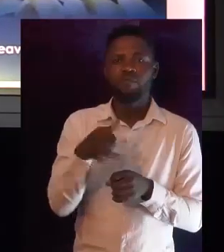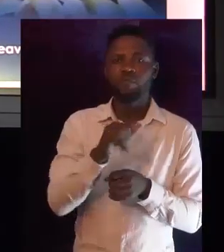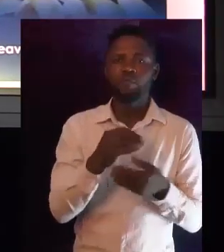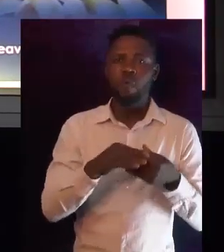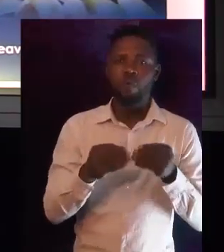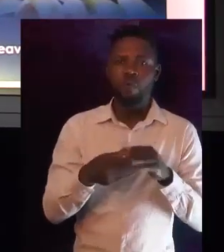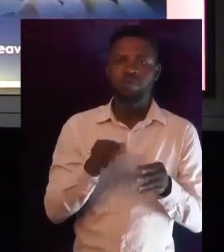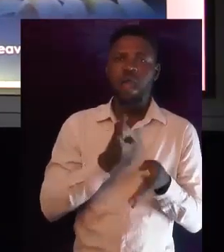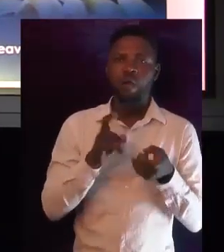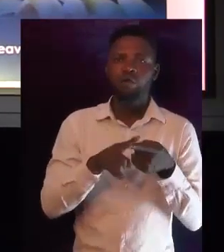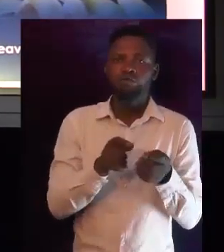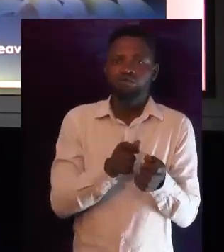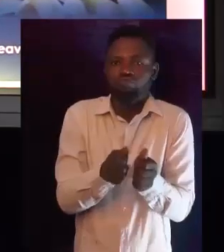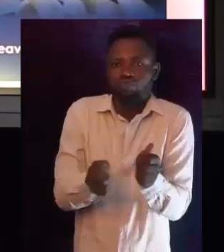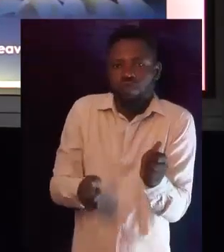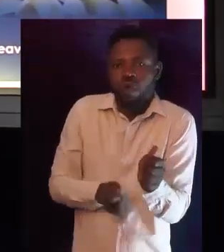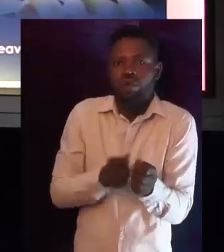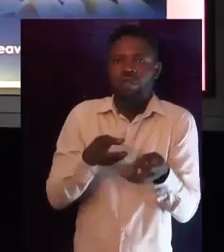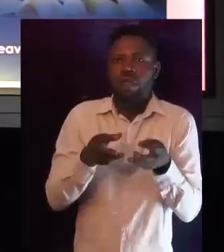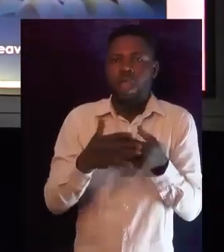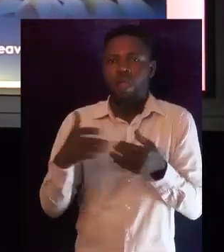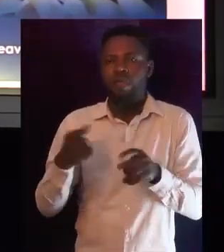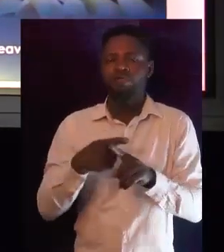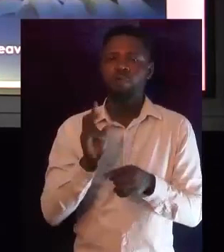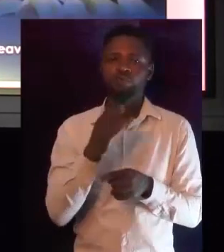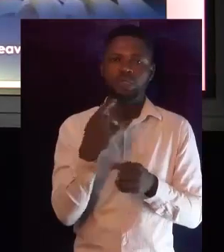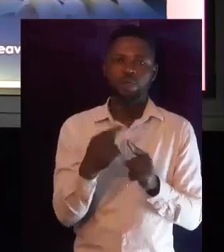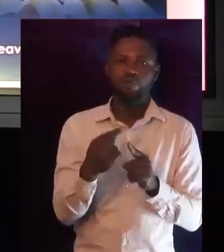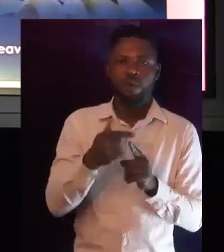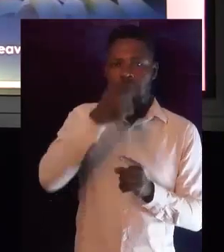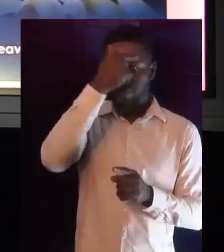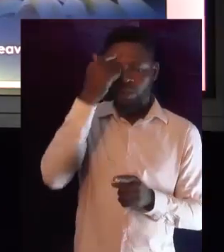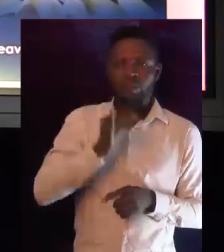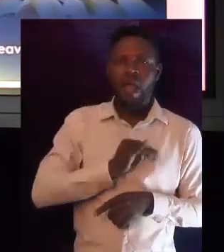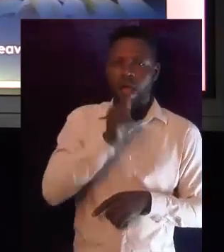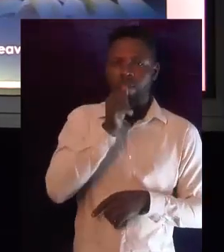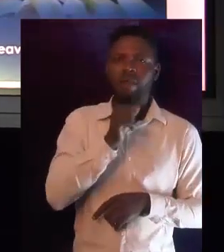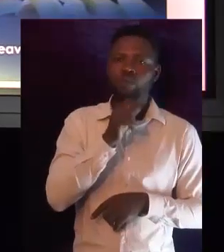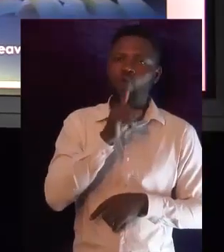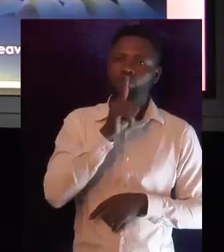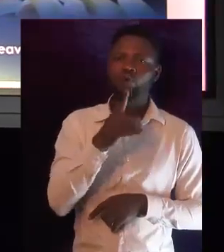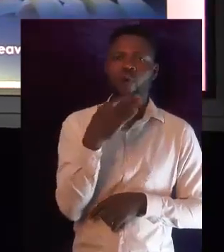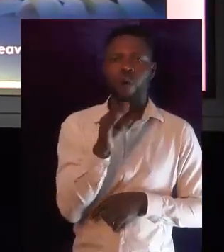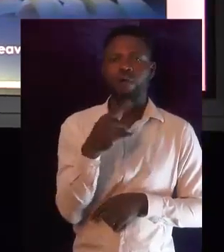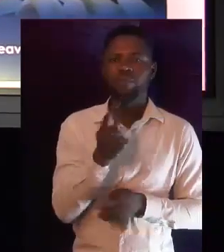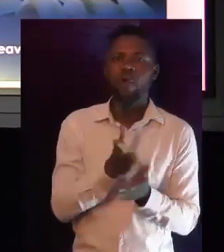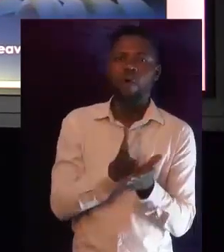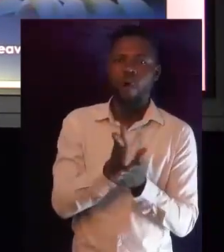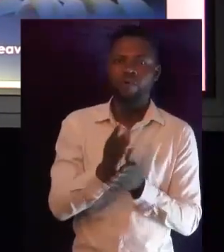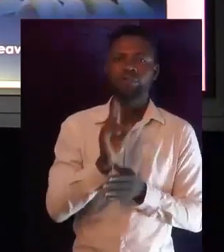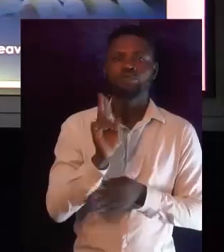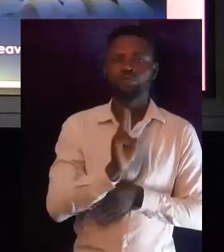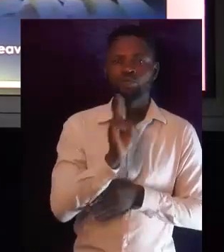make use of those words, I will want to dodge away from using the words because I am not sure of